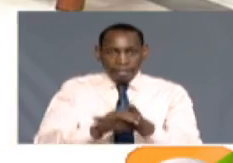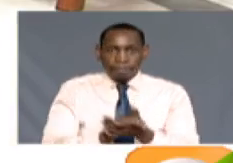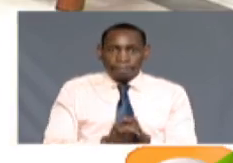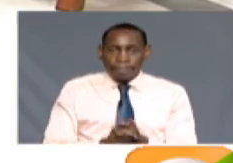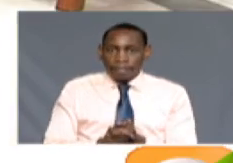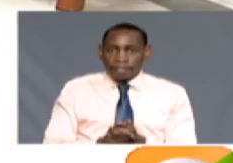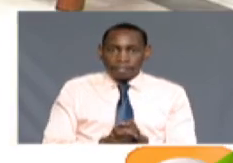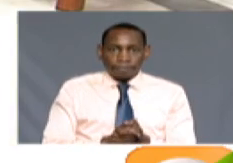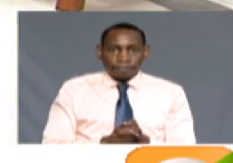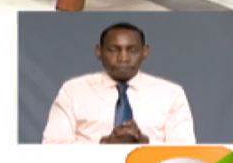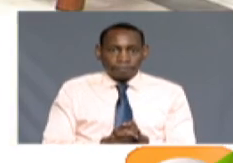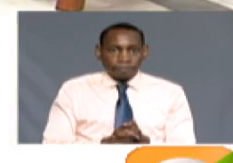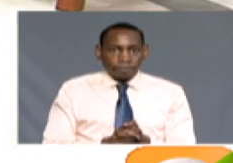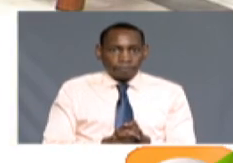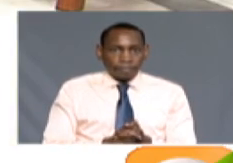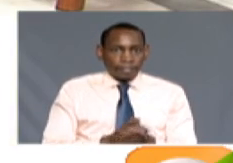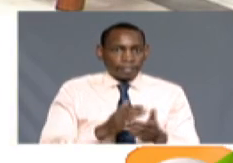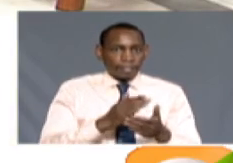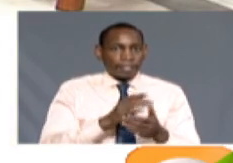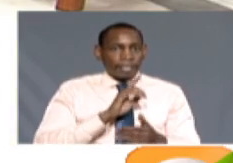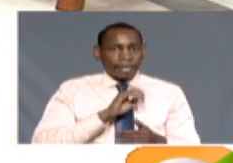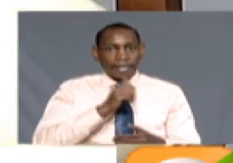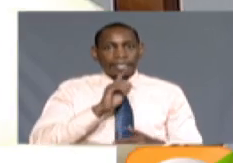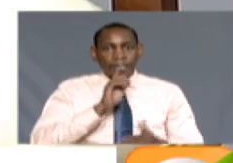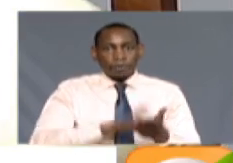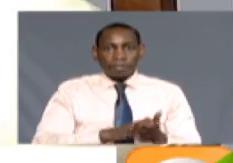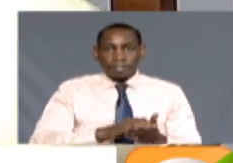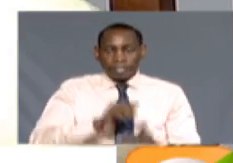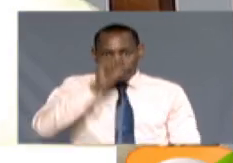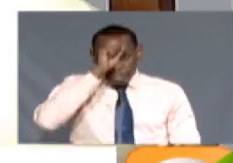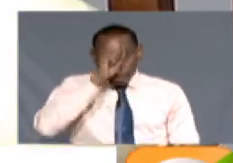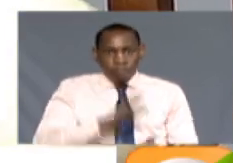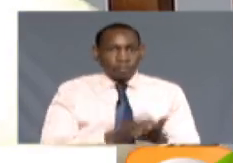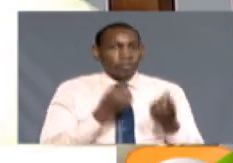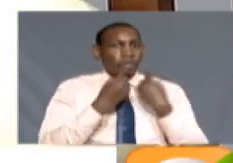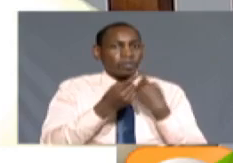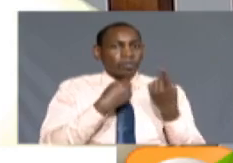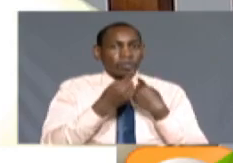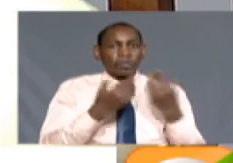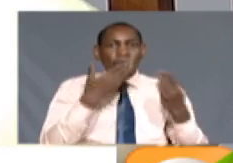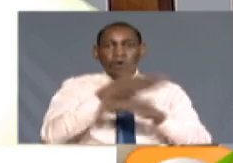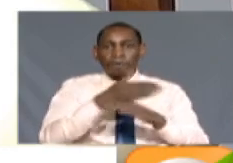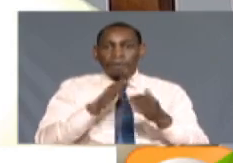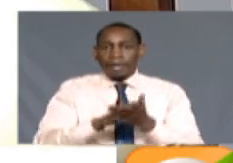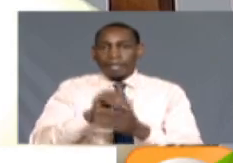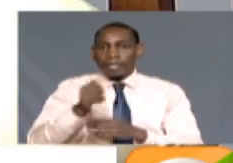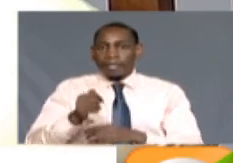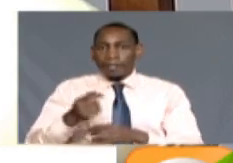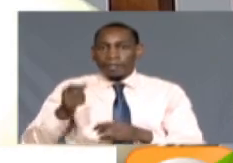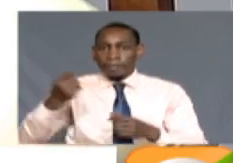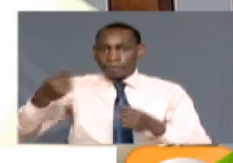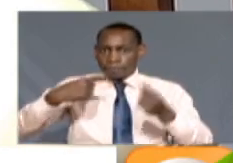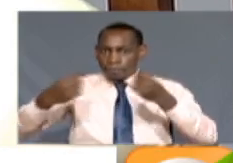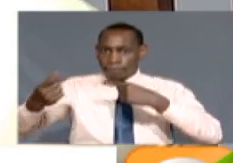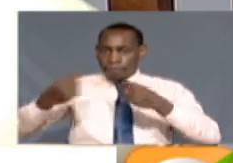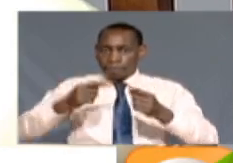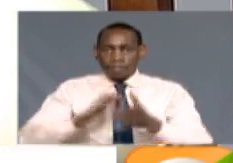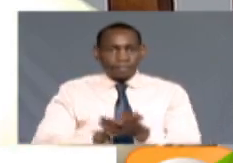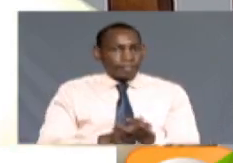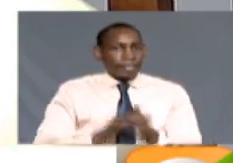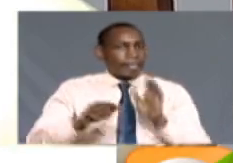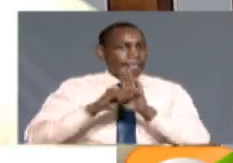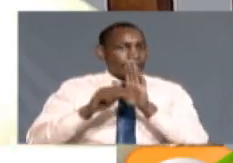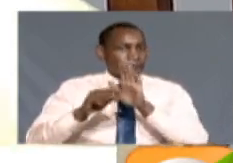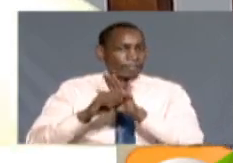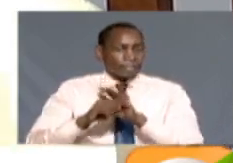president? Some can say, Atwoli is idiot, Atwoli talks too much. Some even sent me messages saying, oh, you know, they